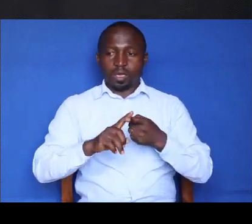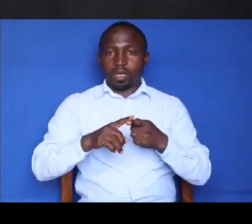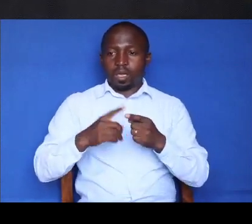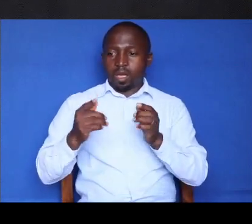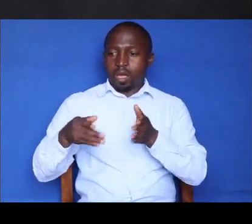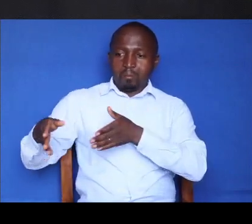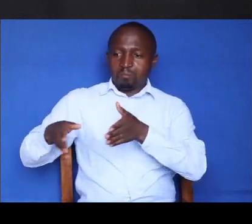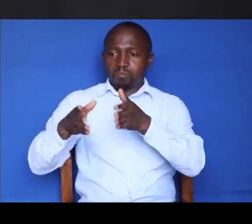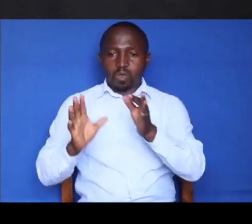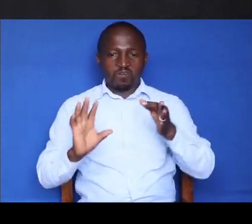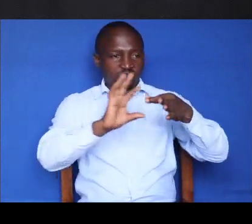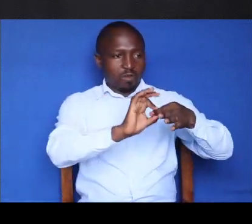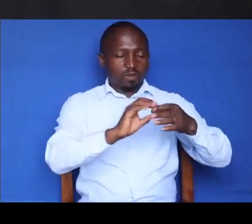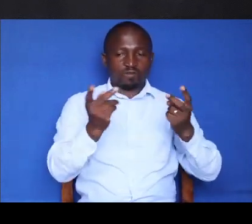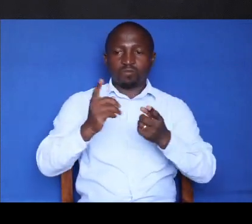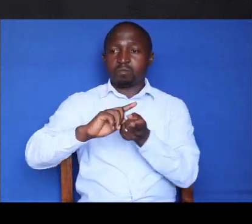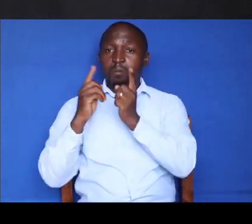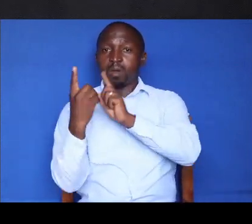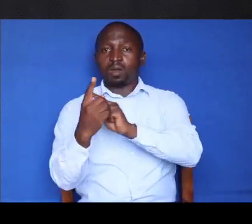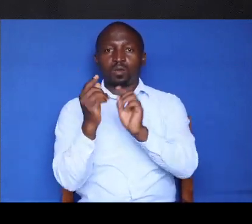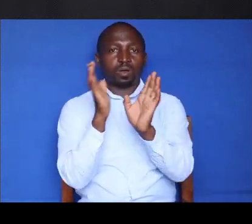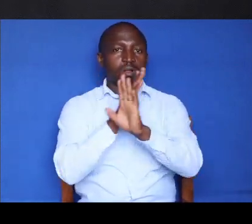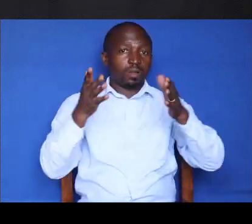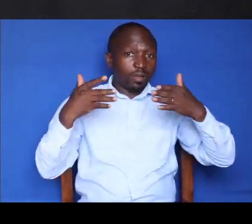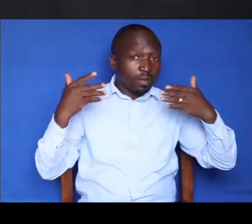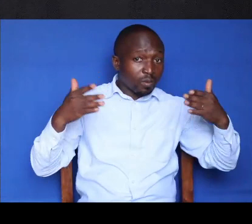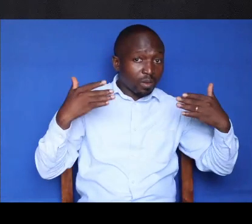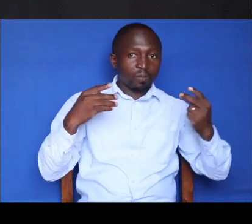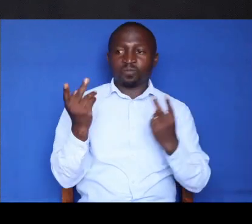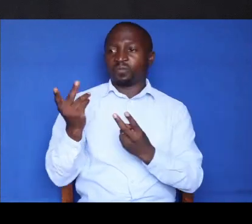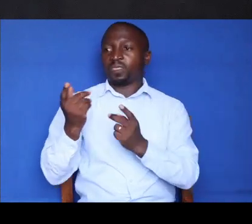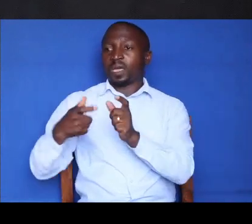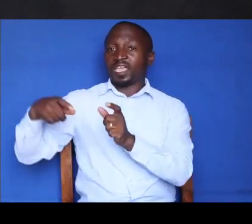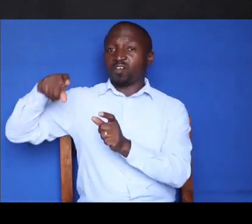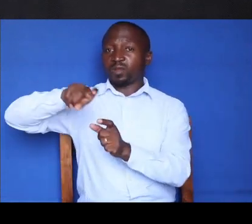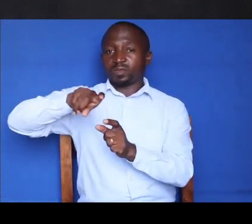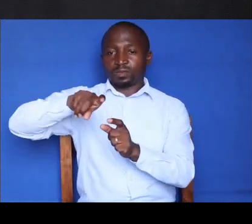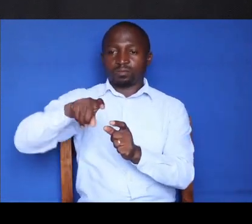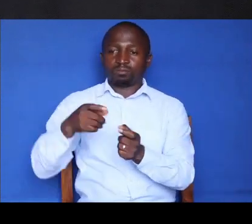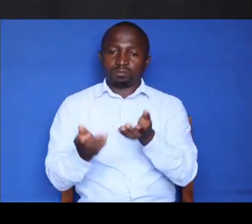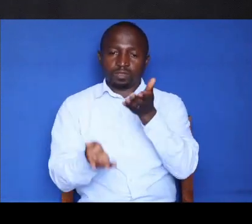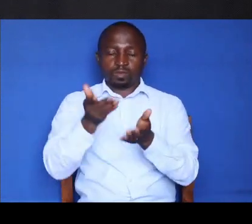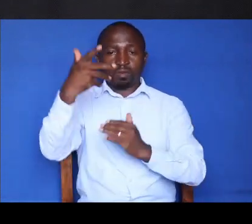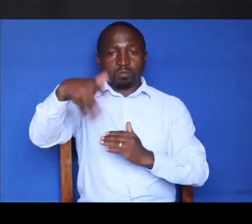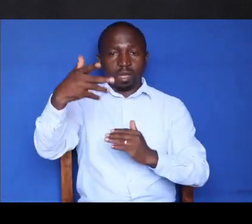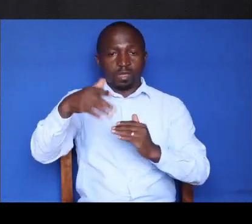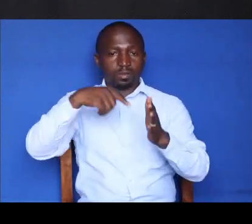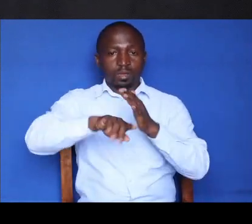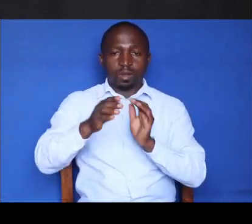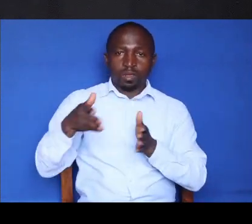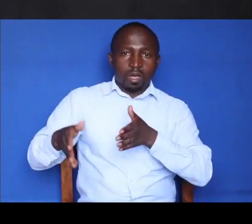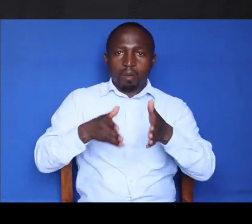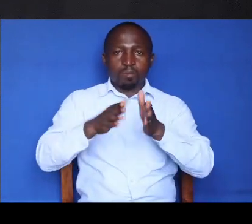This, like river capture, like climatic change, also increases the volume